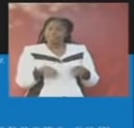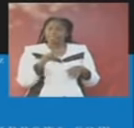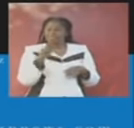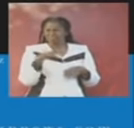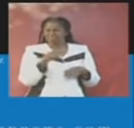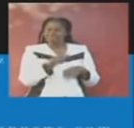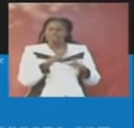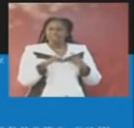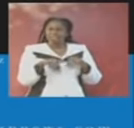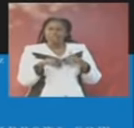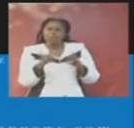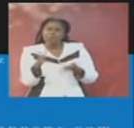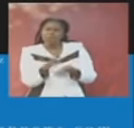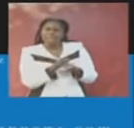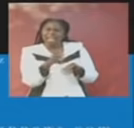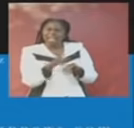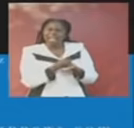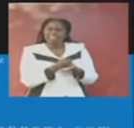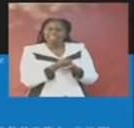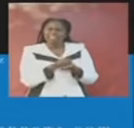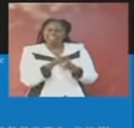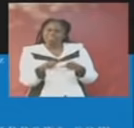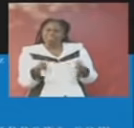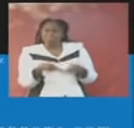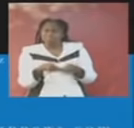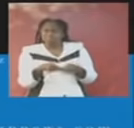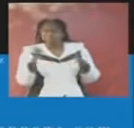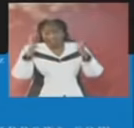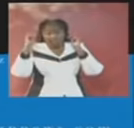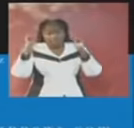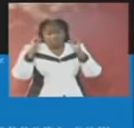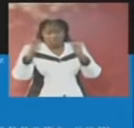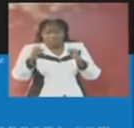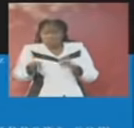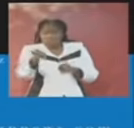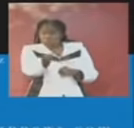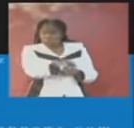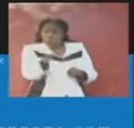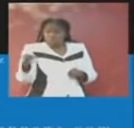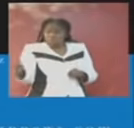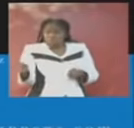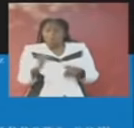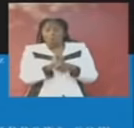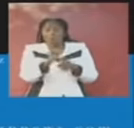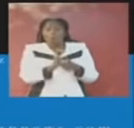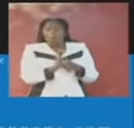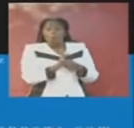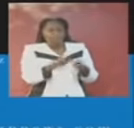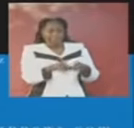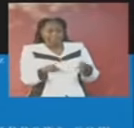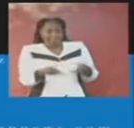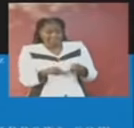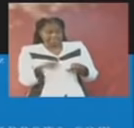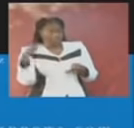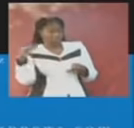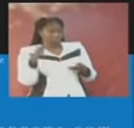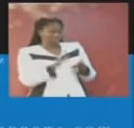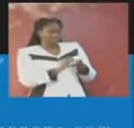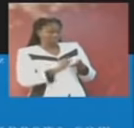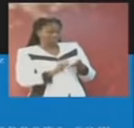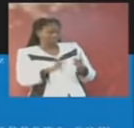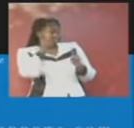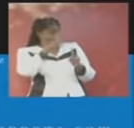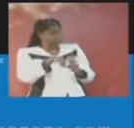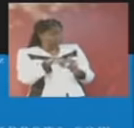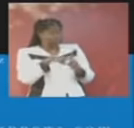facilities are procured? In other words, is it the ministry who chooses them, or do they apply, is it sole select tender? Can you give me an idea about